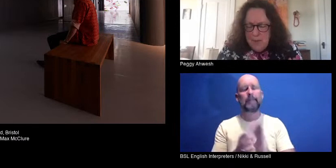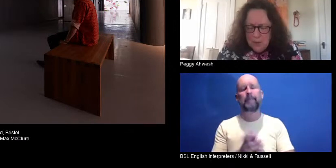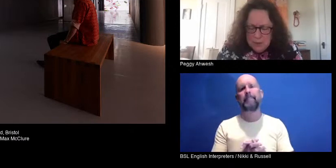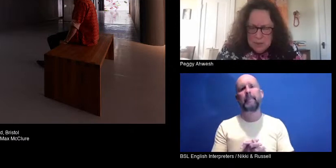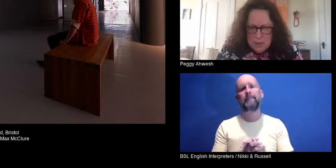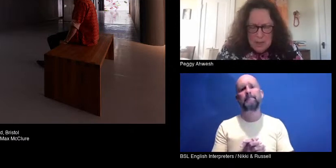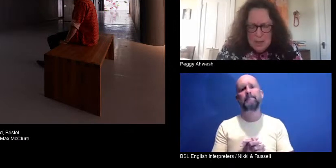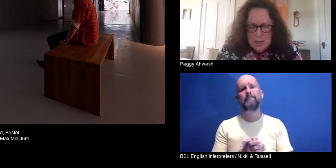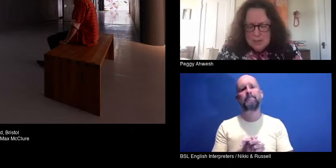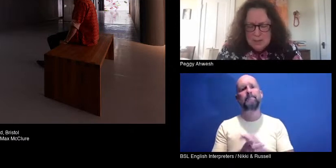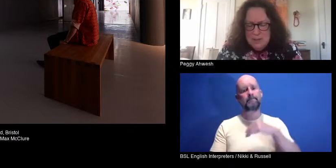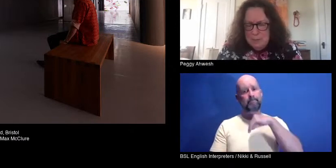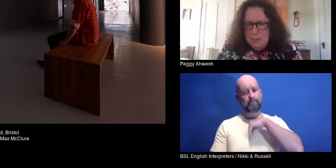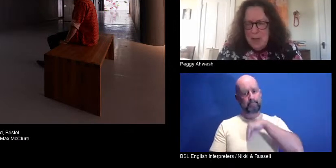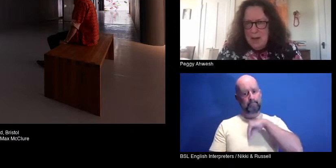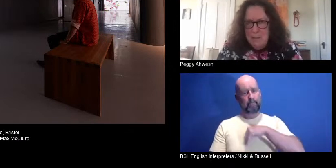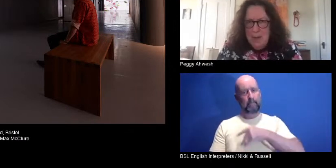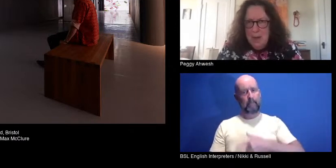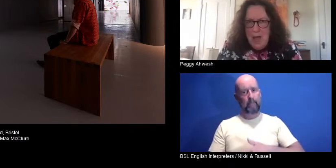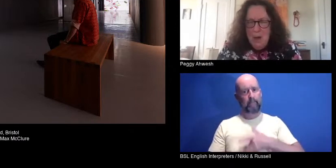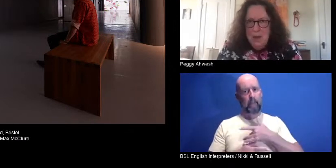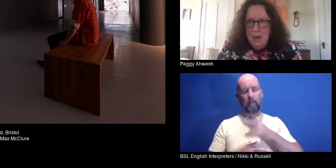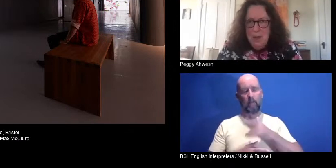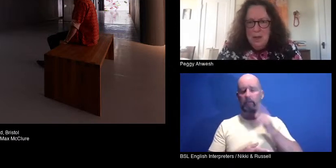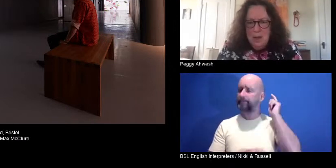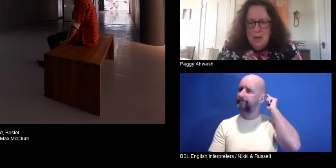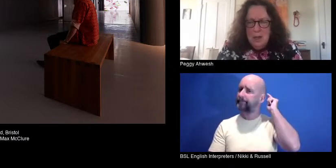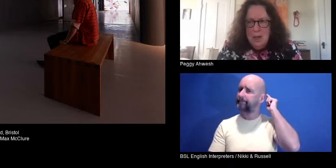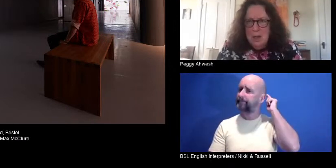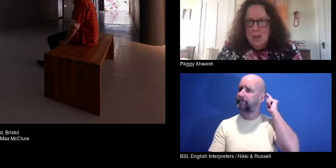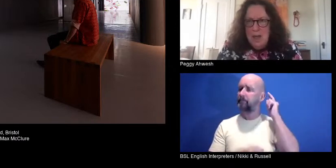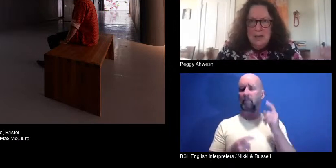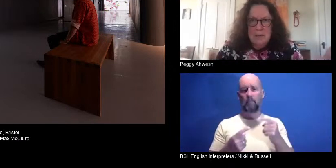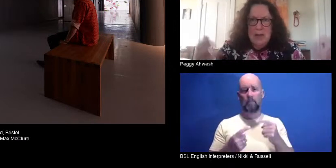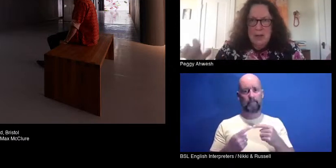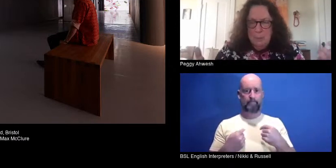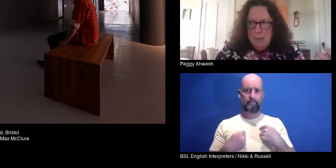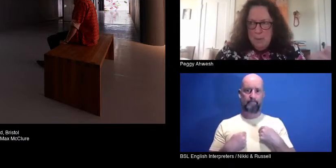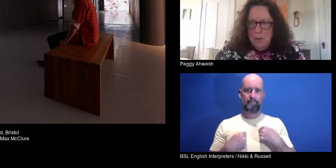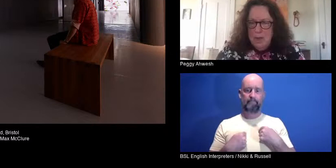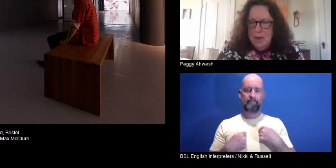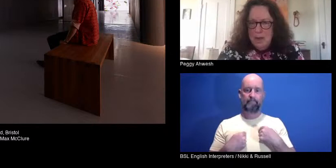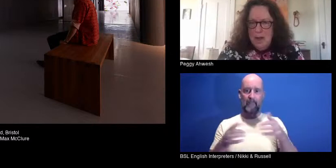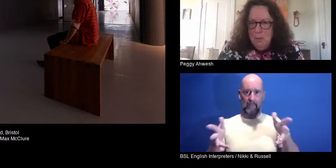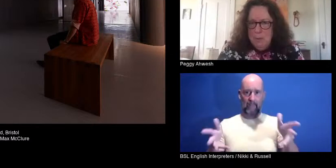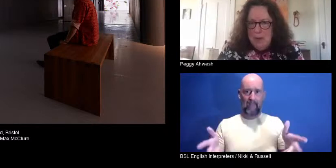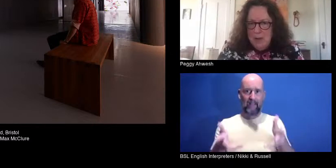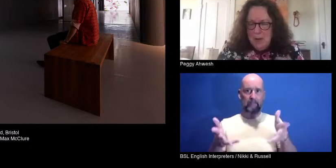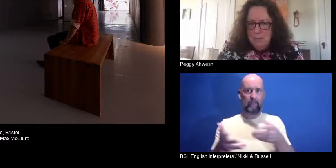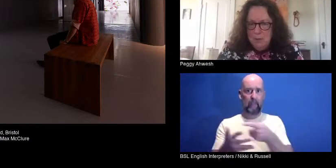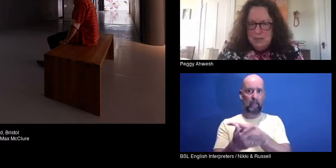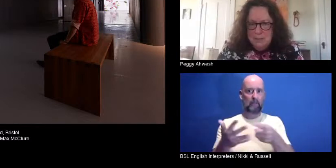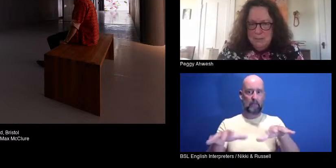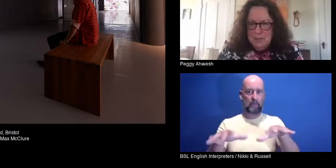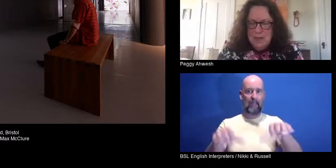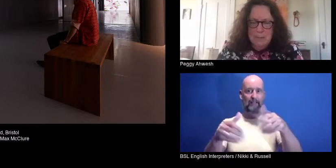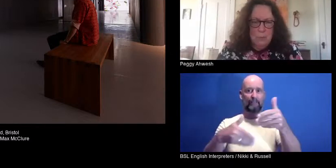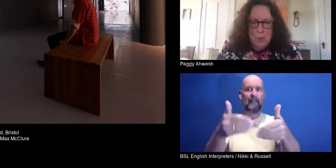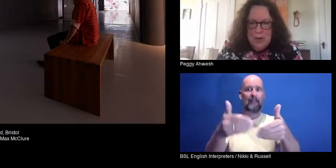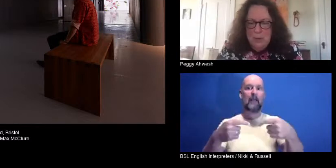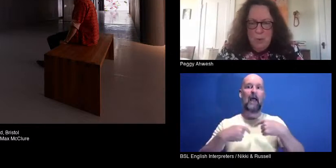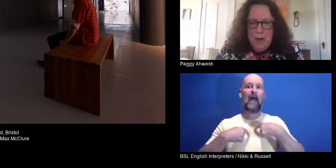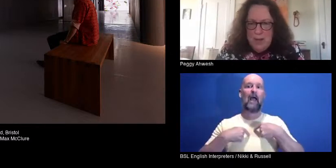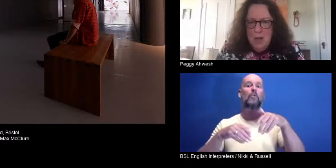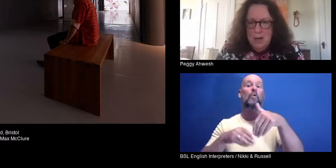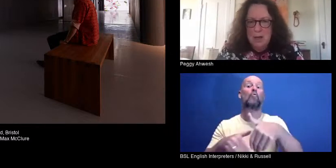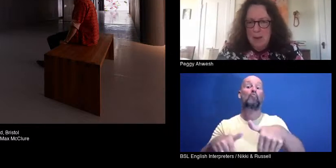deeply felt sense of mine about how I could activate other people, and I would be kind of recessive. Like I'm